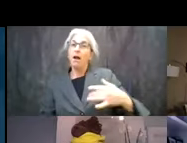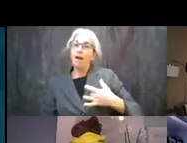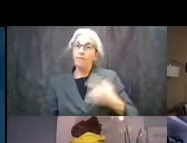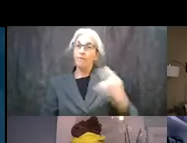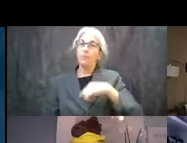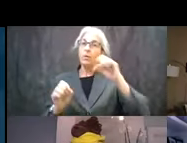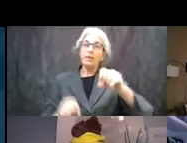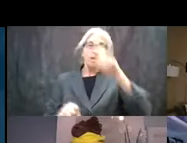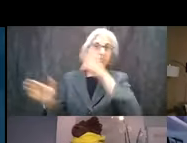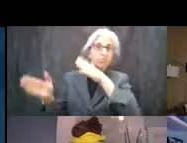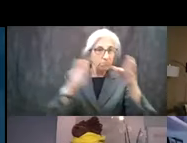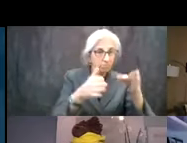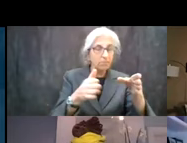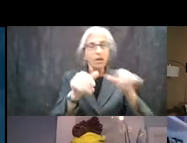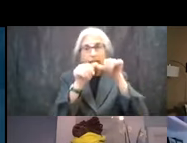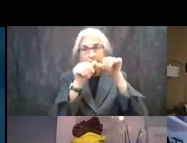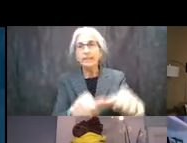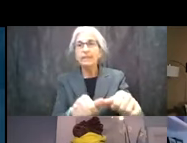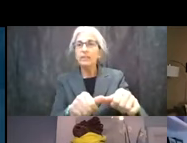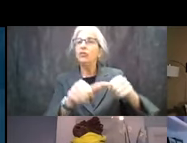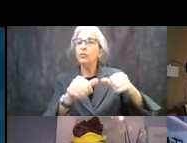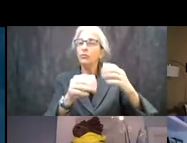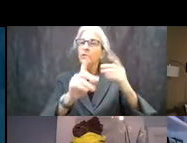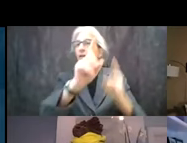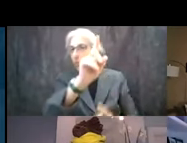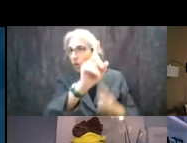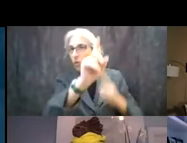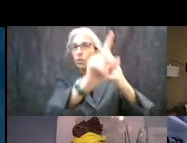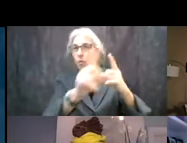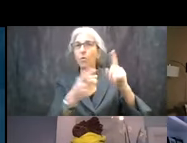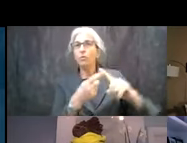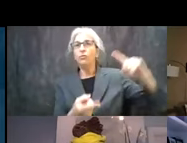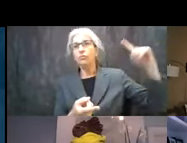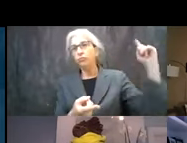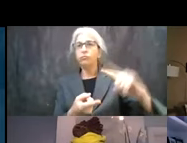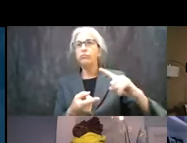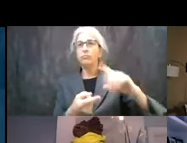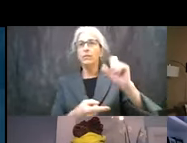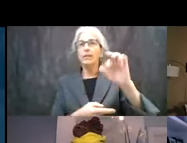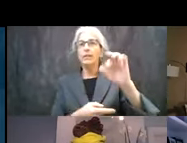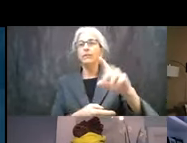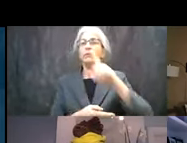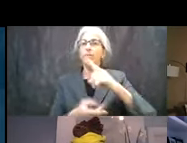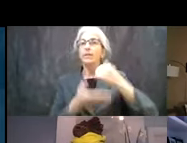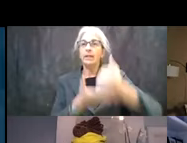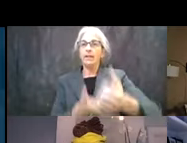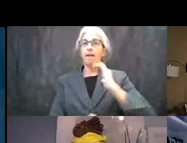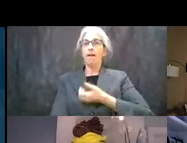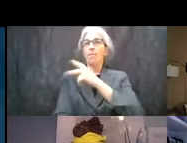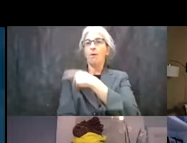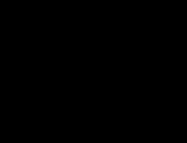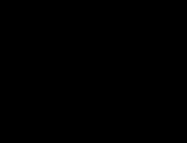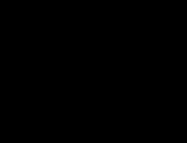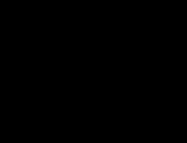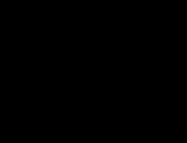can continue that great the trajectory we'd been on in terms of cancer research and really make a difference for all our patients. So next